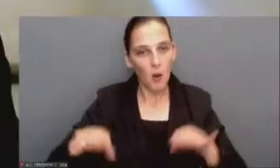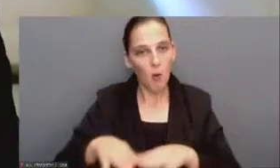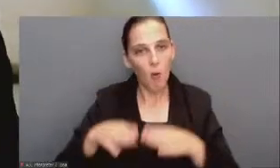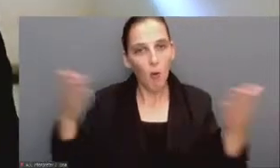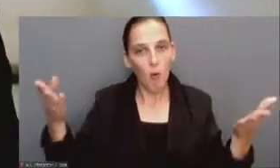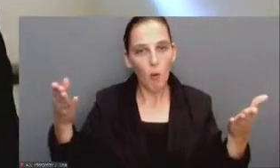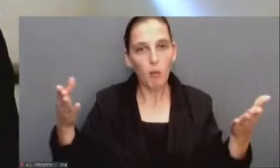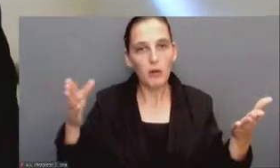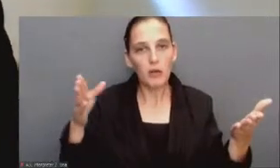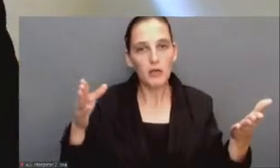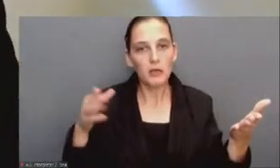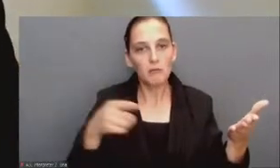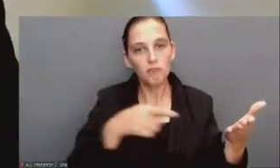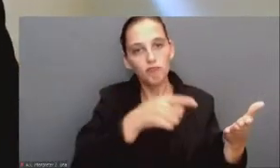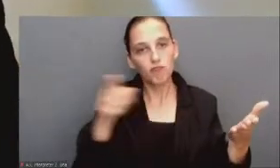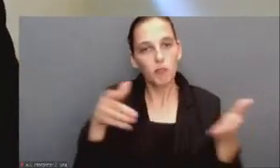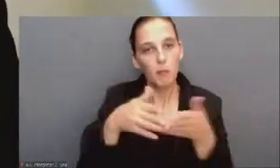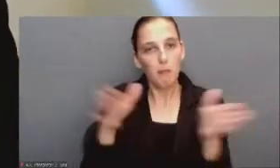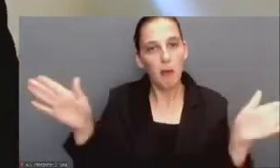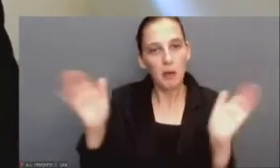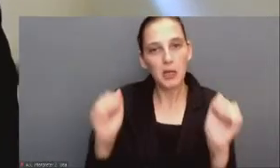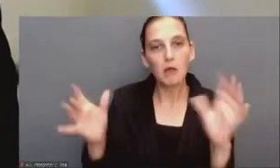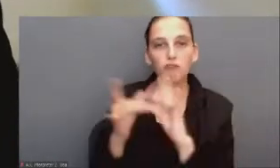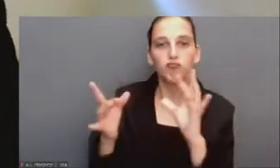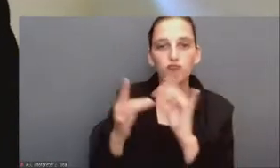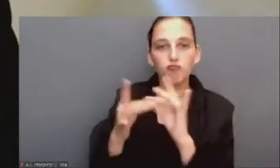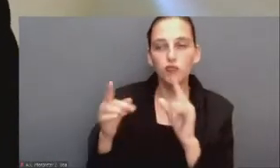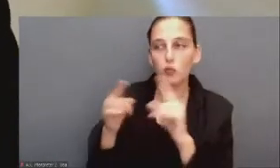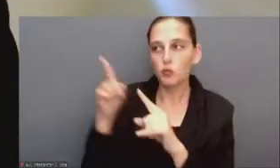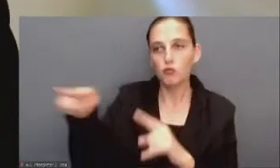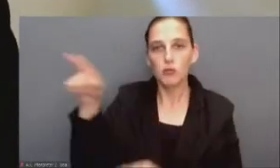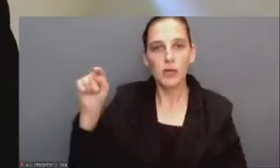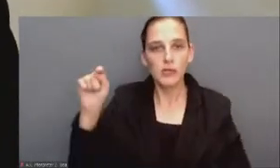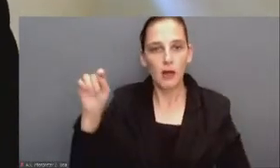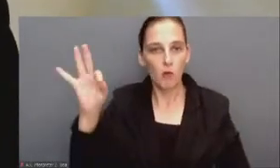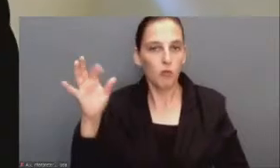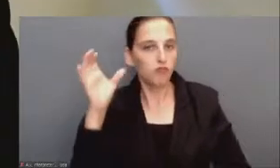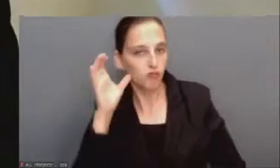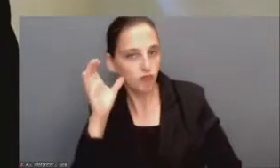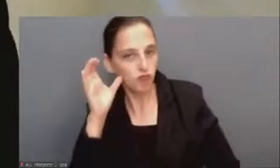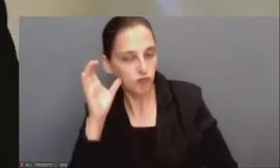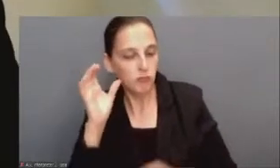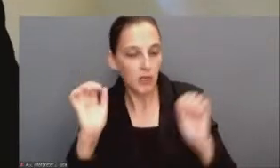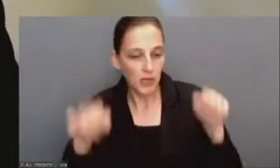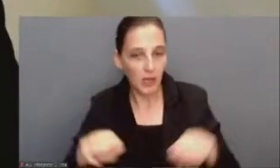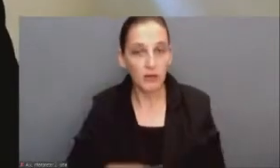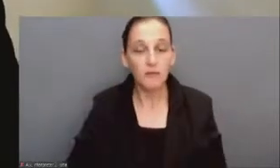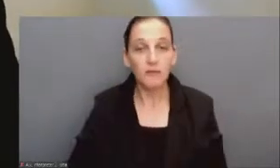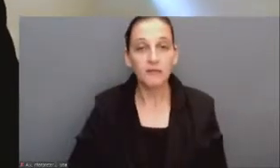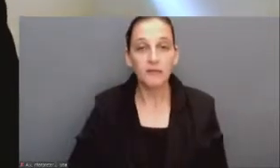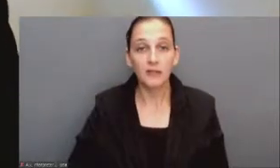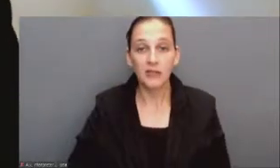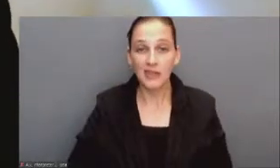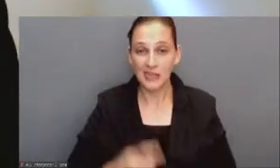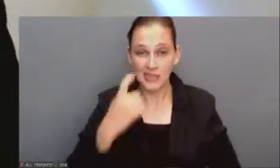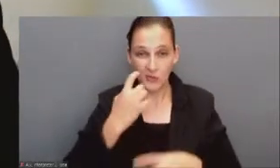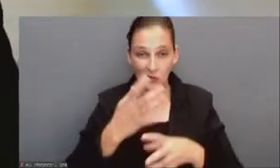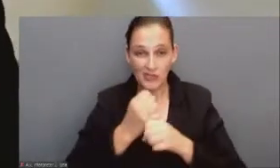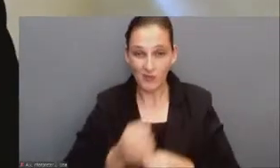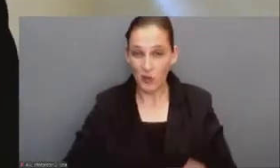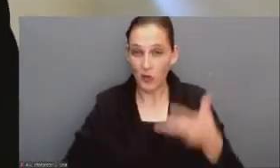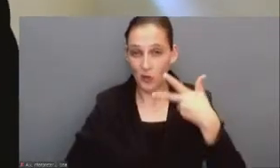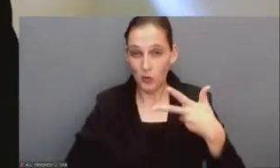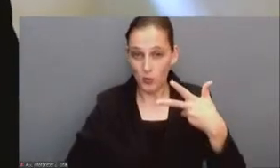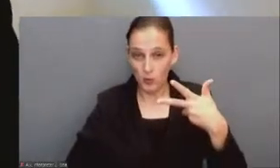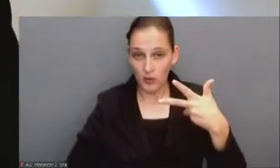to receive comments from members of the public. We received 3 requests to deliver